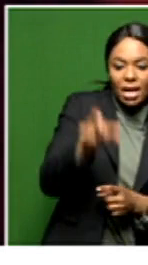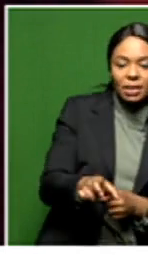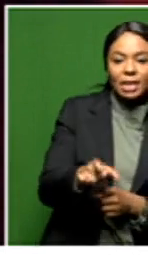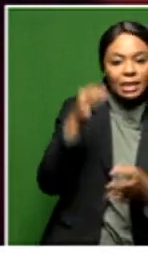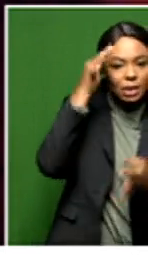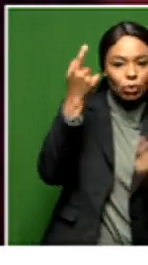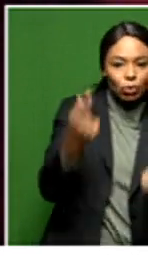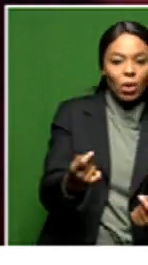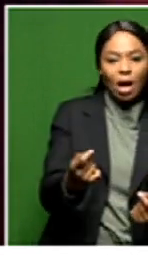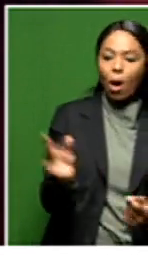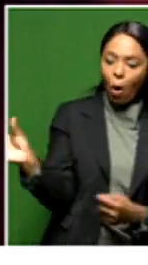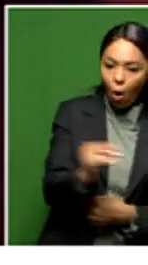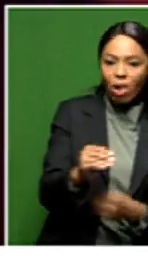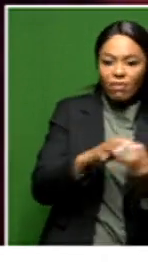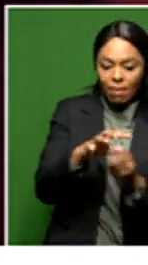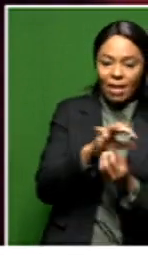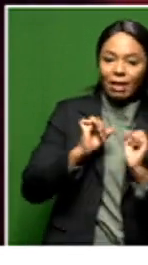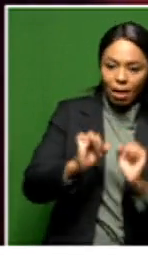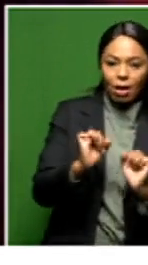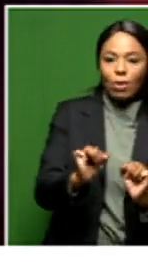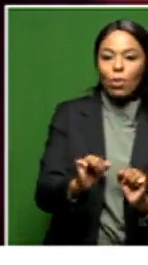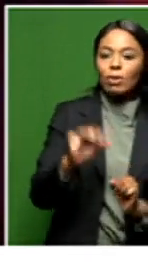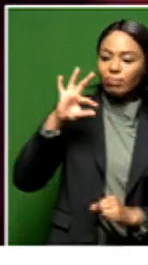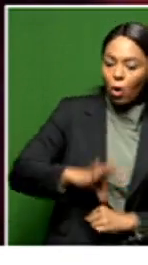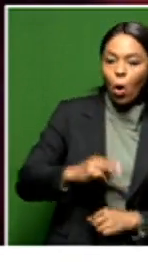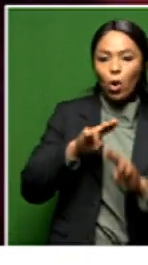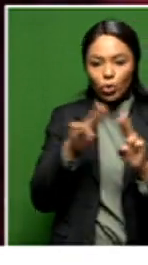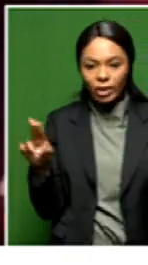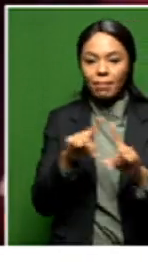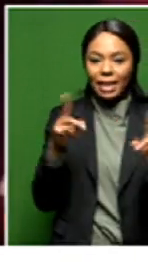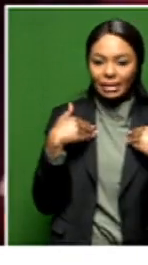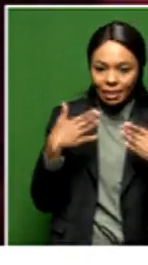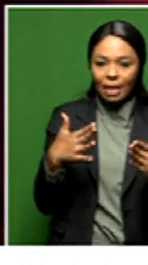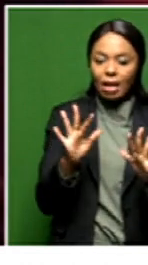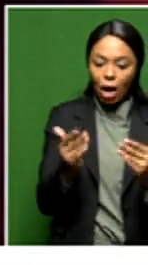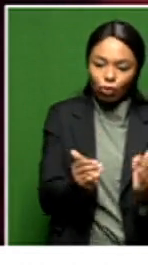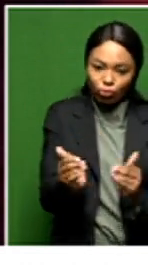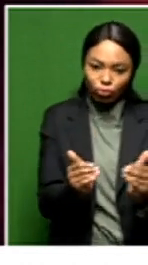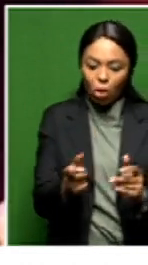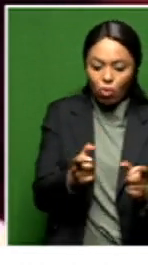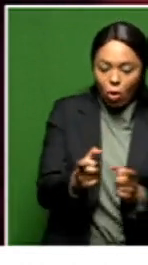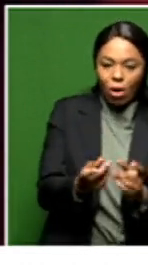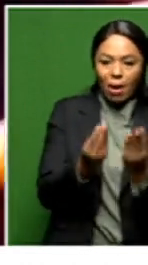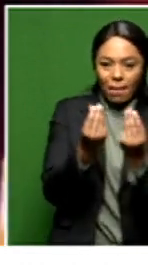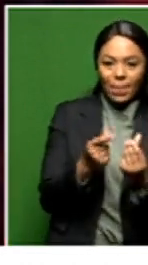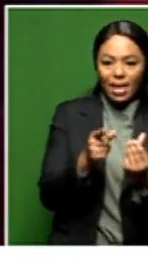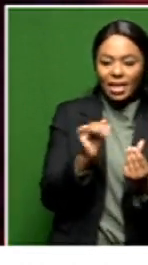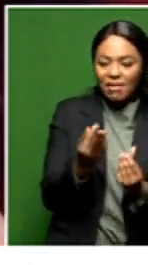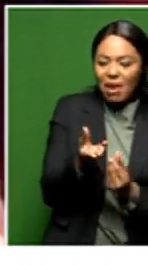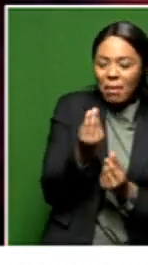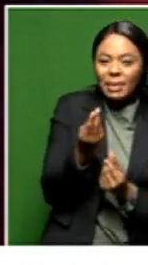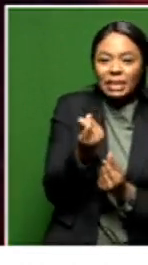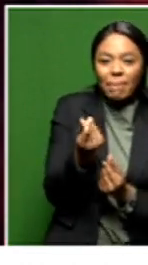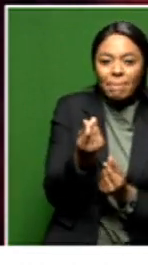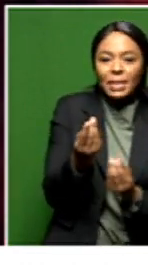single person that lived in that house, whether they earned an income or not, started to get involved in moving, let's say, the little fridge